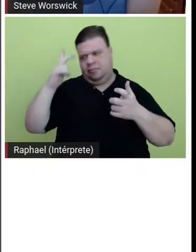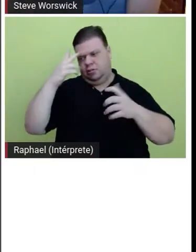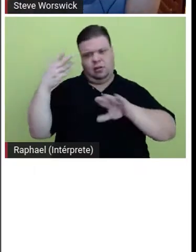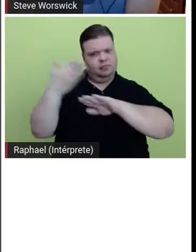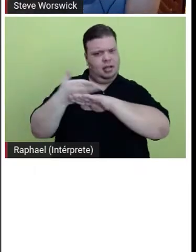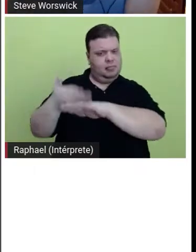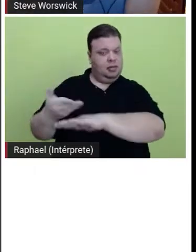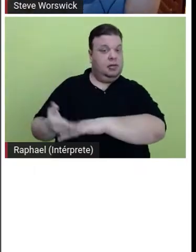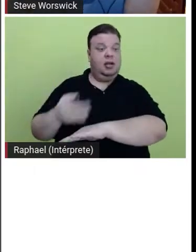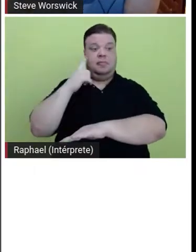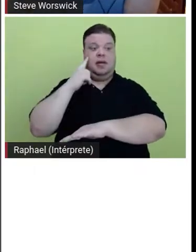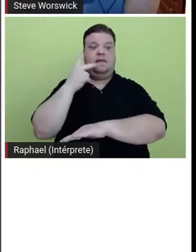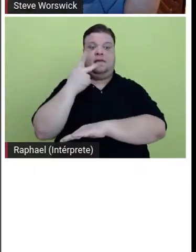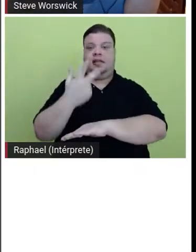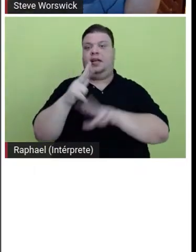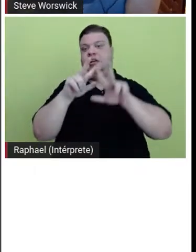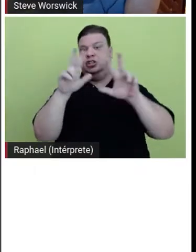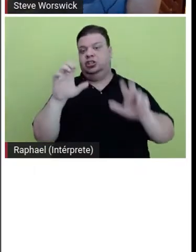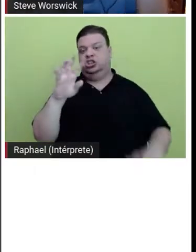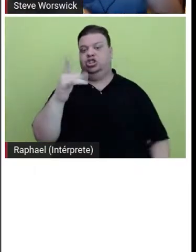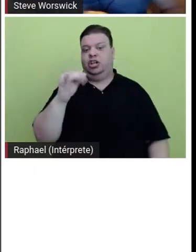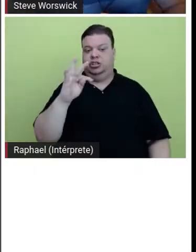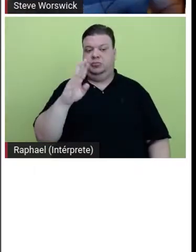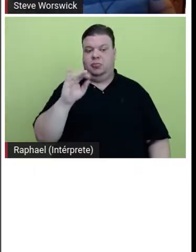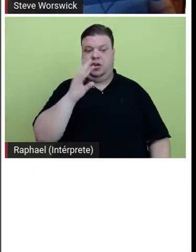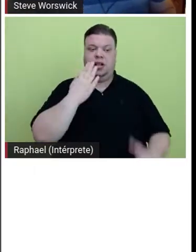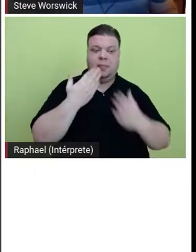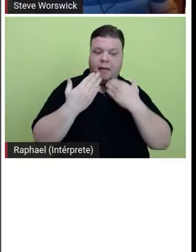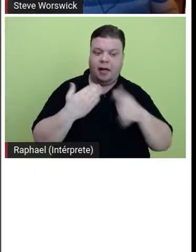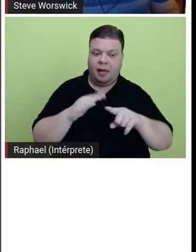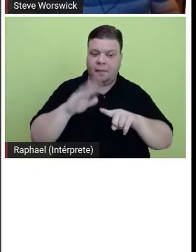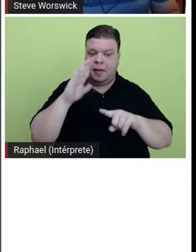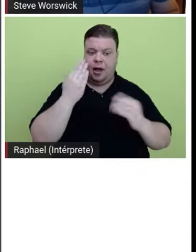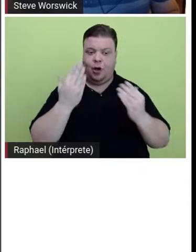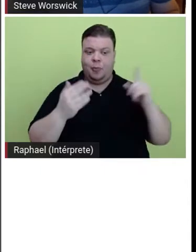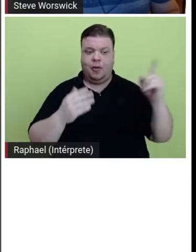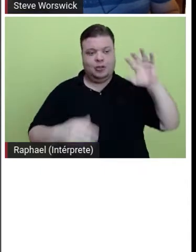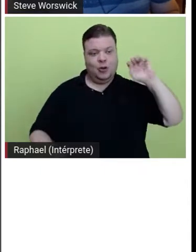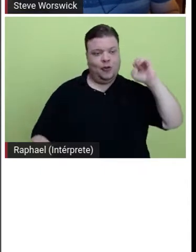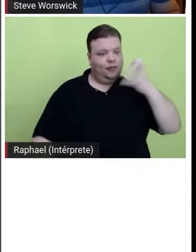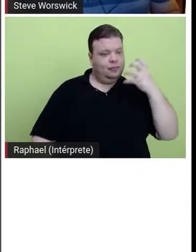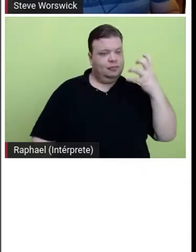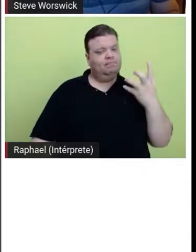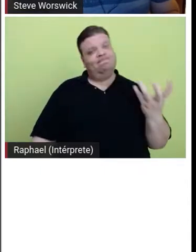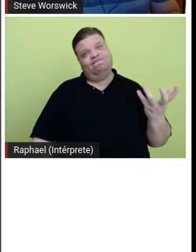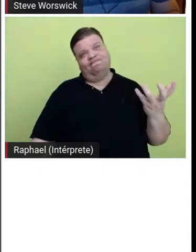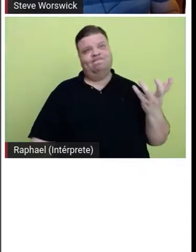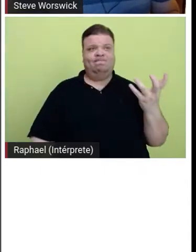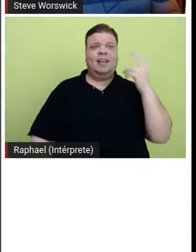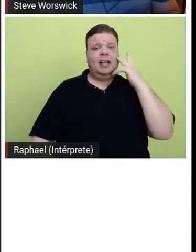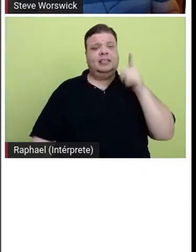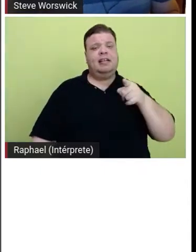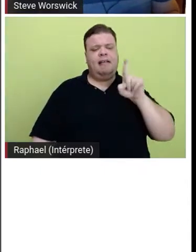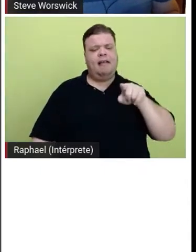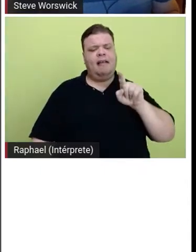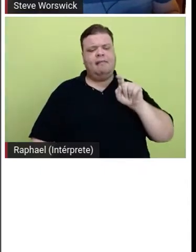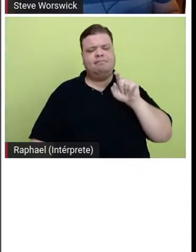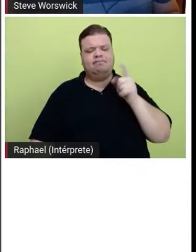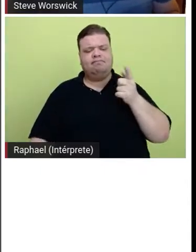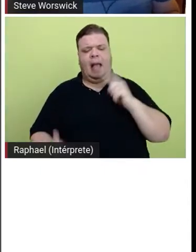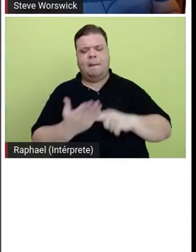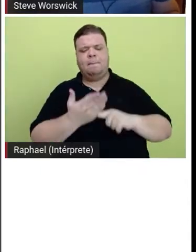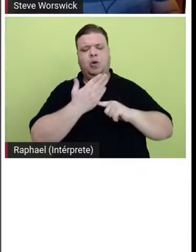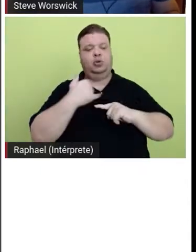talking to this thing. And then it was seen by a large games company called Mousebreaker. And they really loved